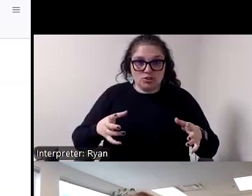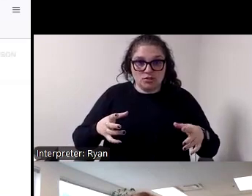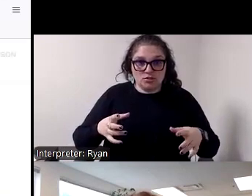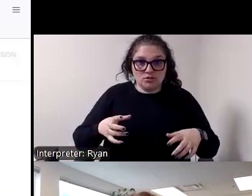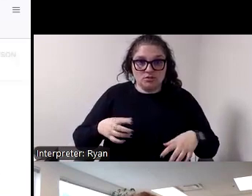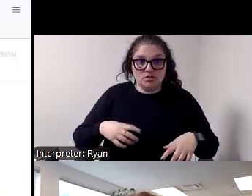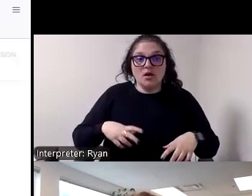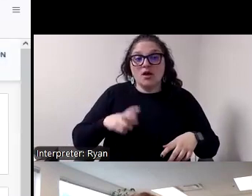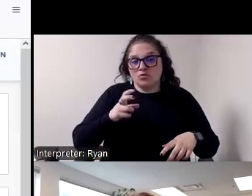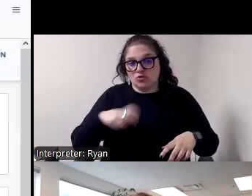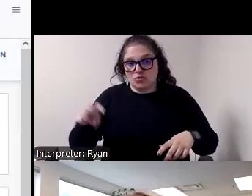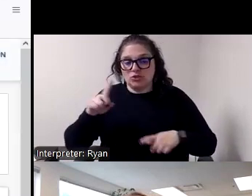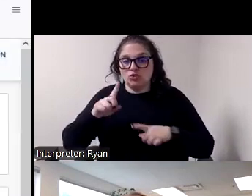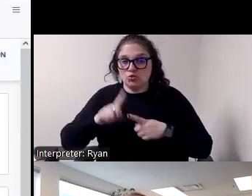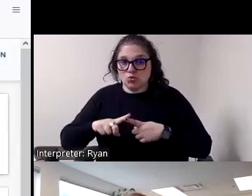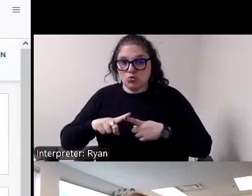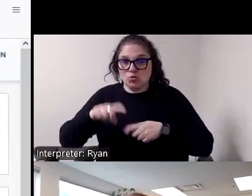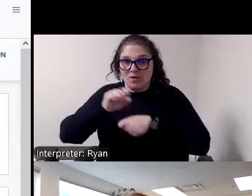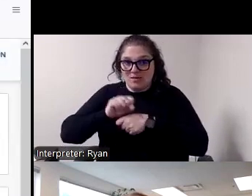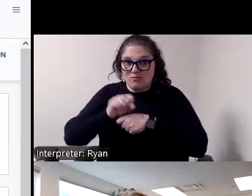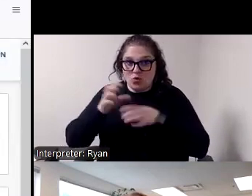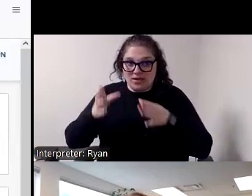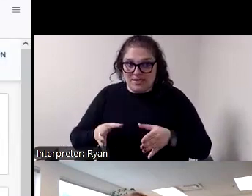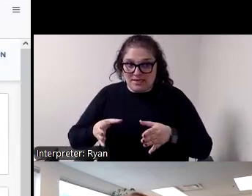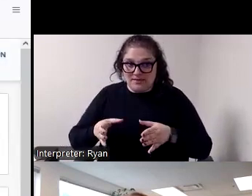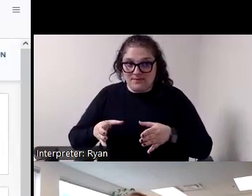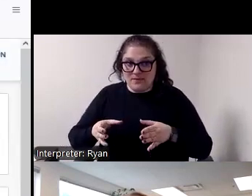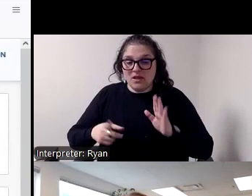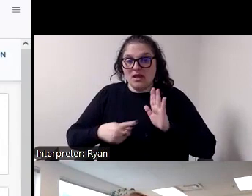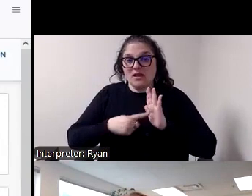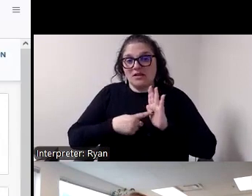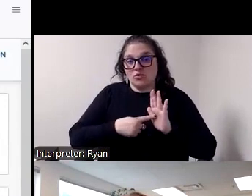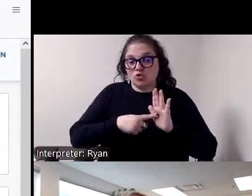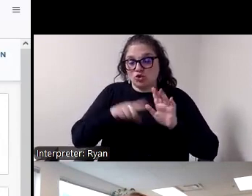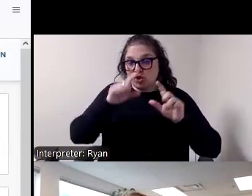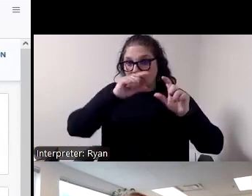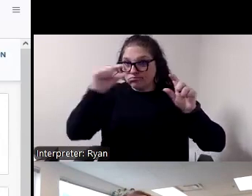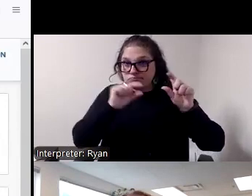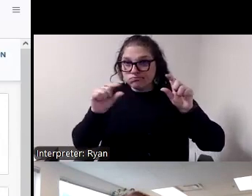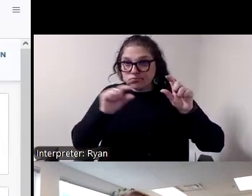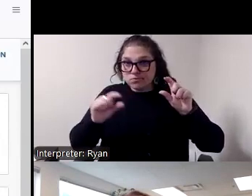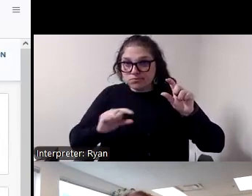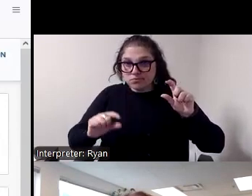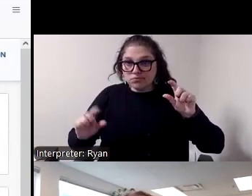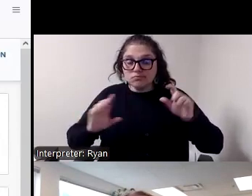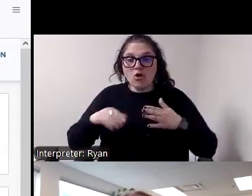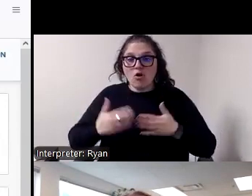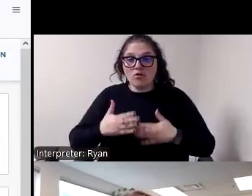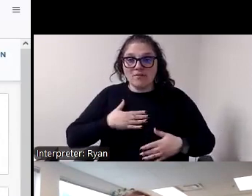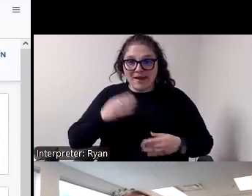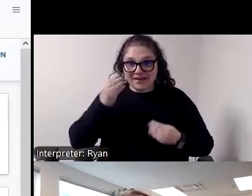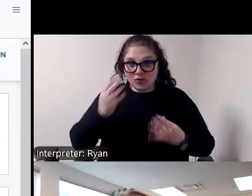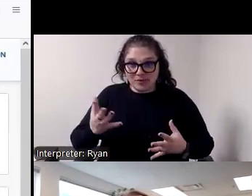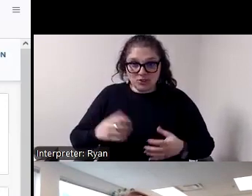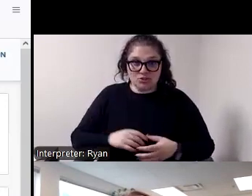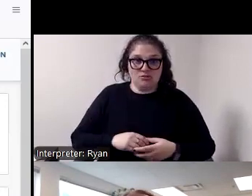to employee. And that is when it'll show all of my information, basically. And it has